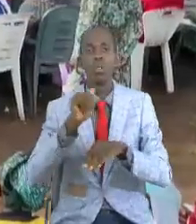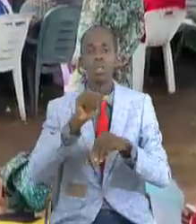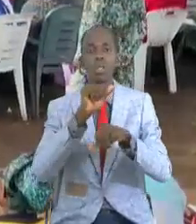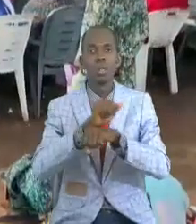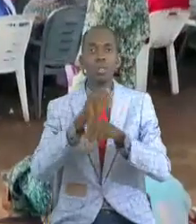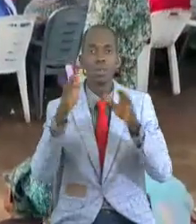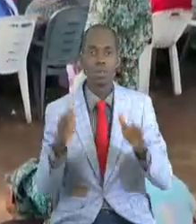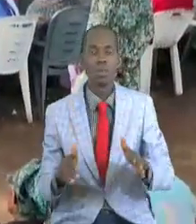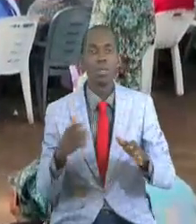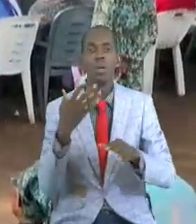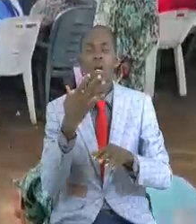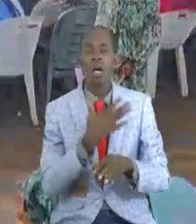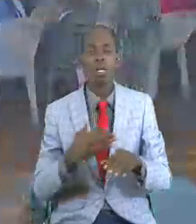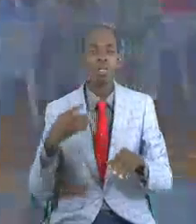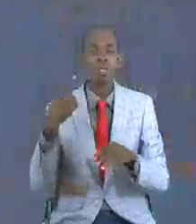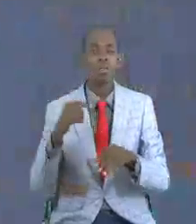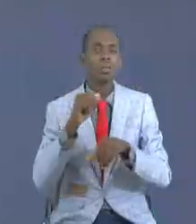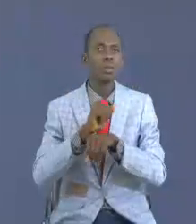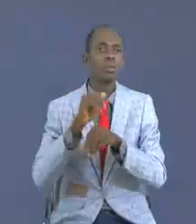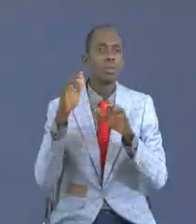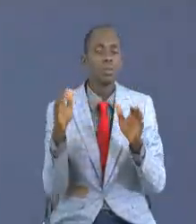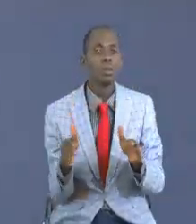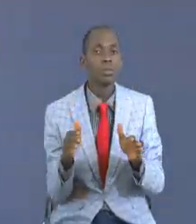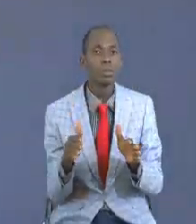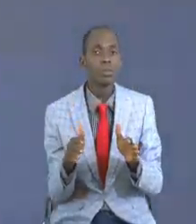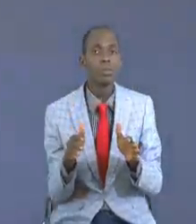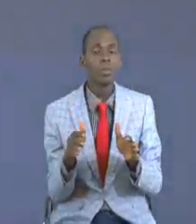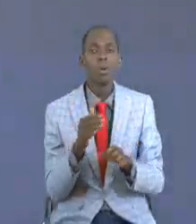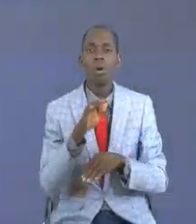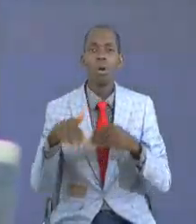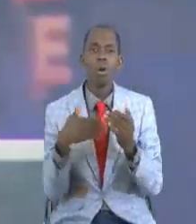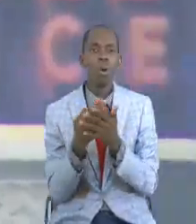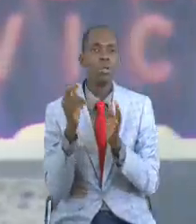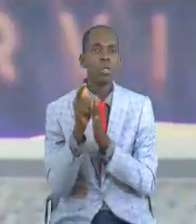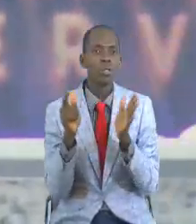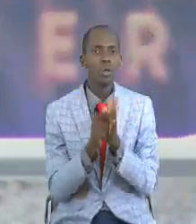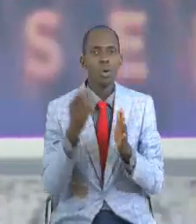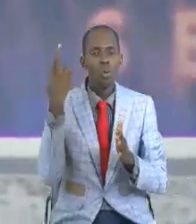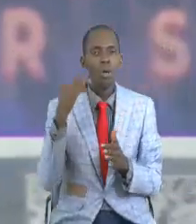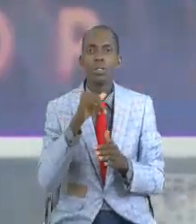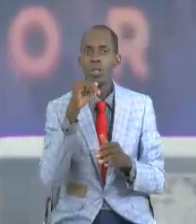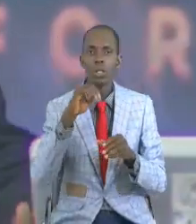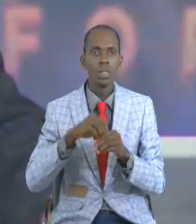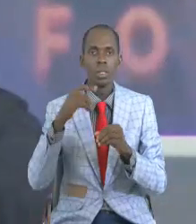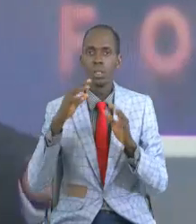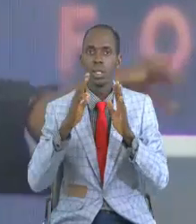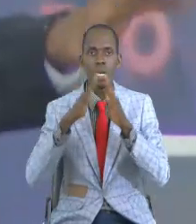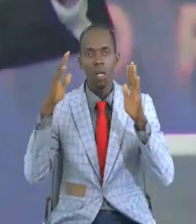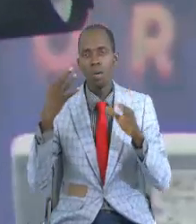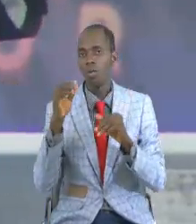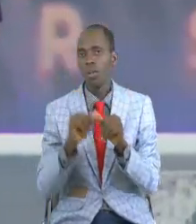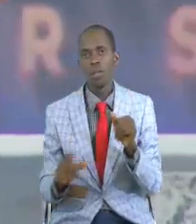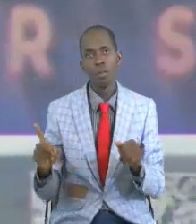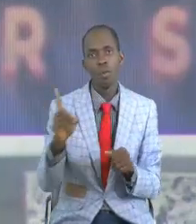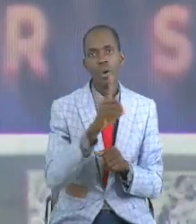of containing the Decalogue, the laws, all those stones were not in the house of everybody. It was